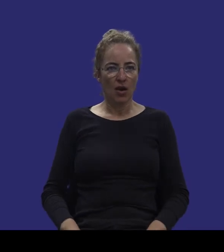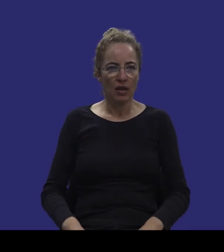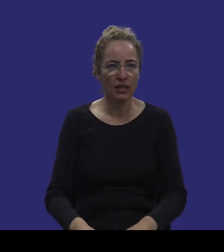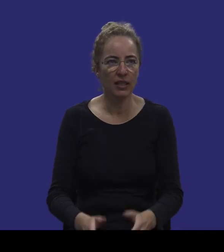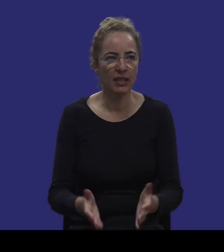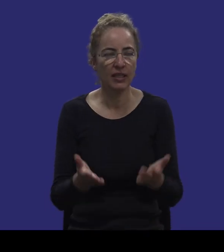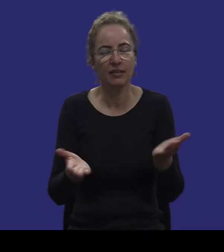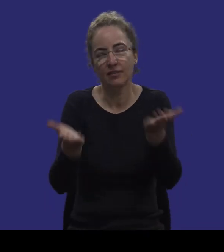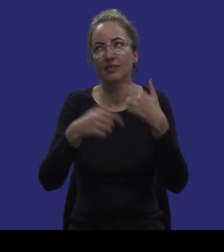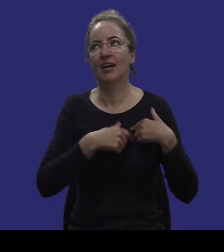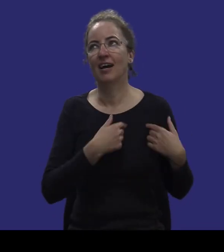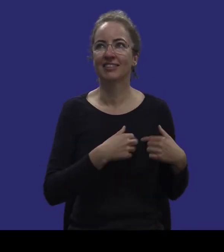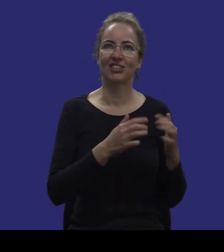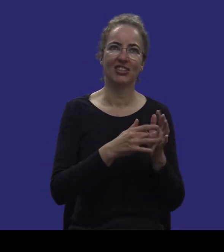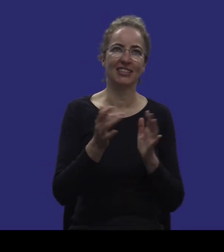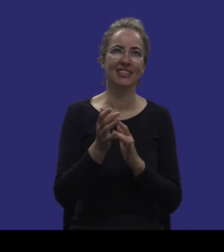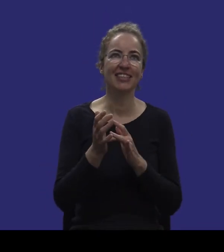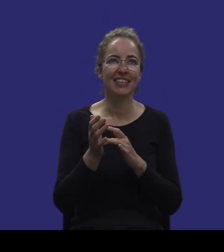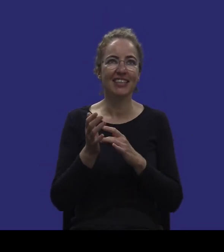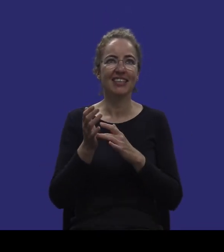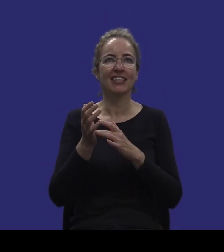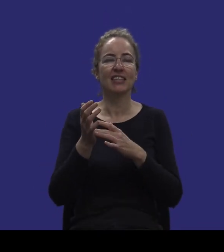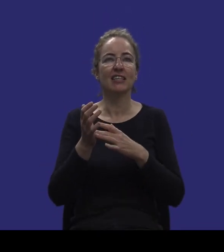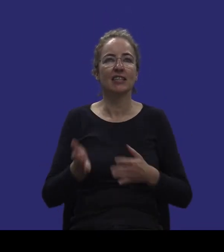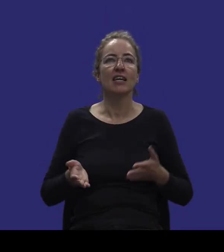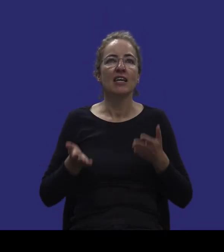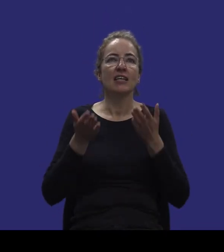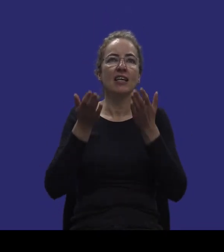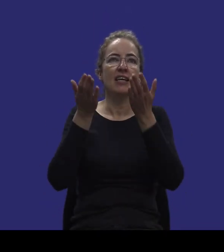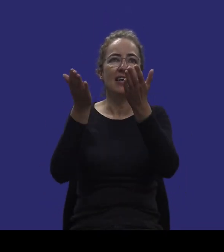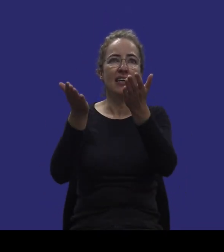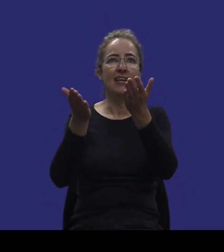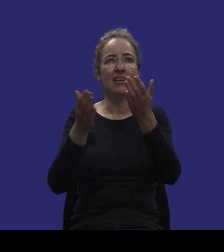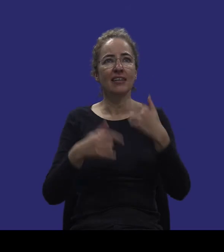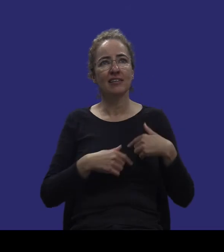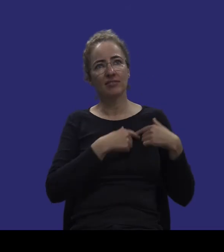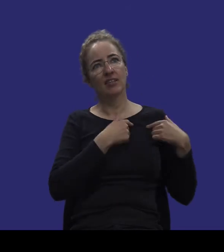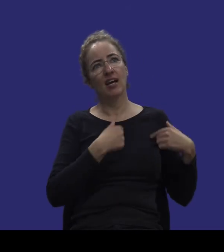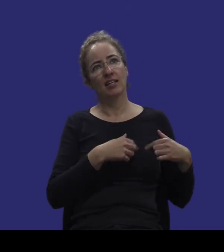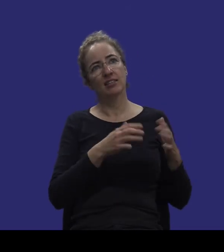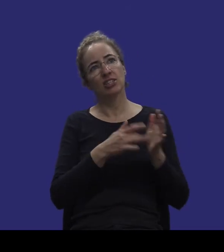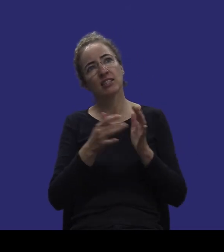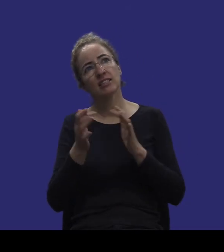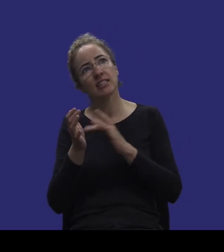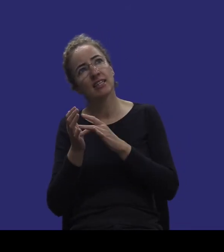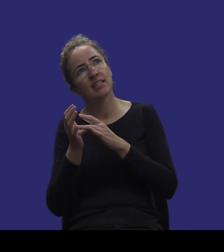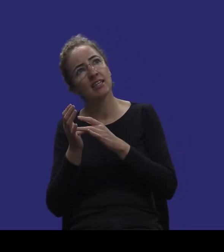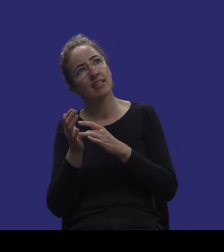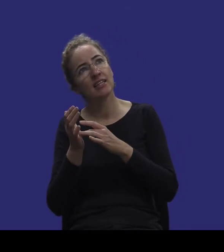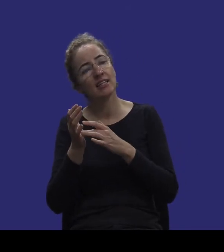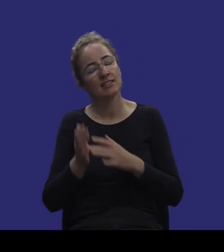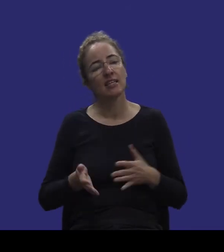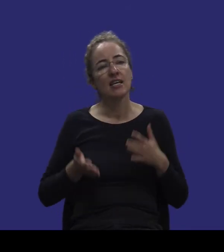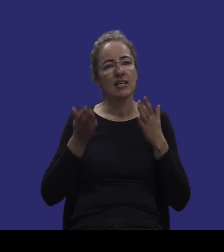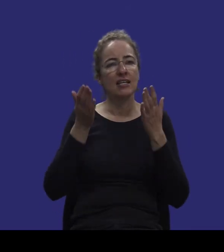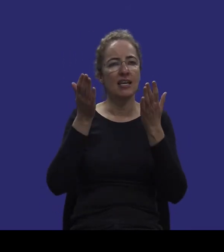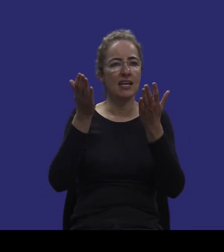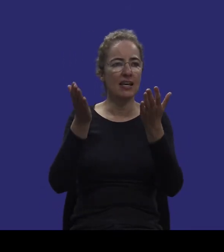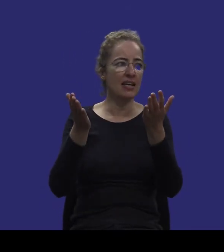time. Give your heart to Jesus. Give your heart to